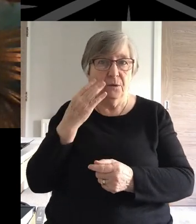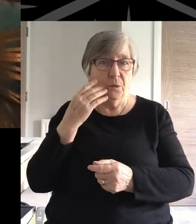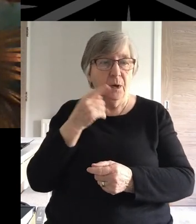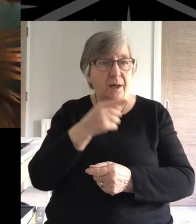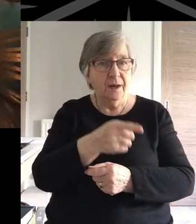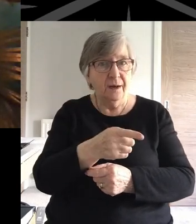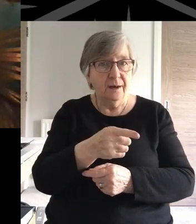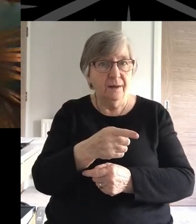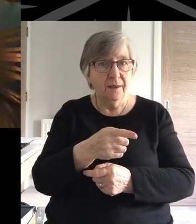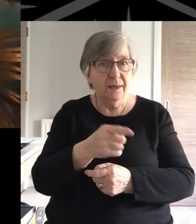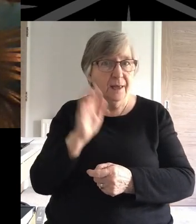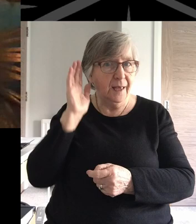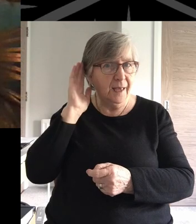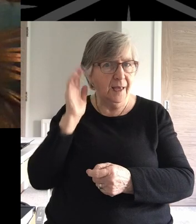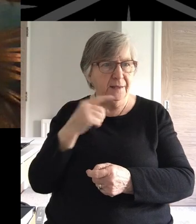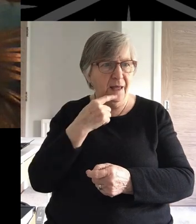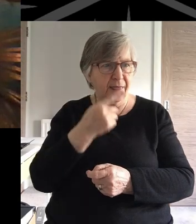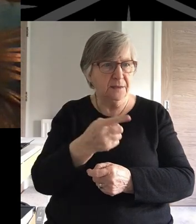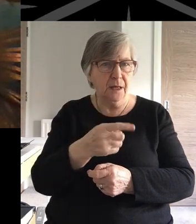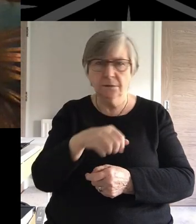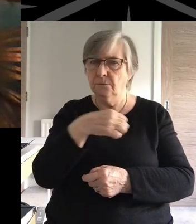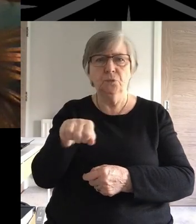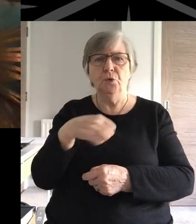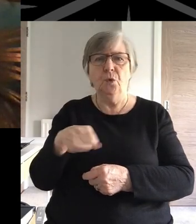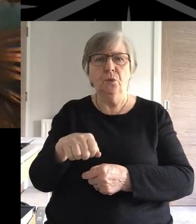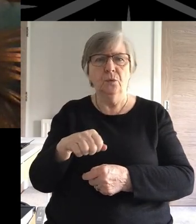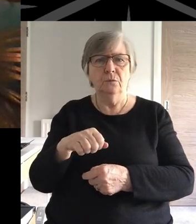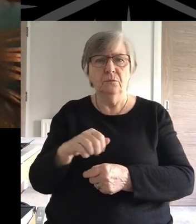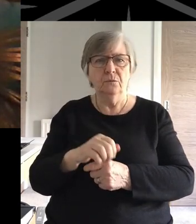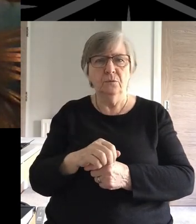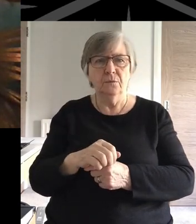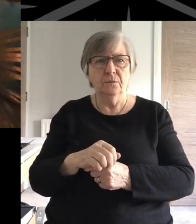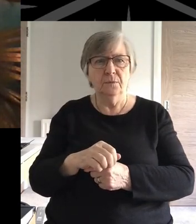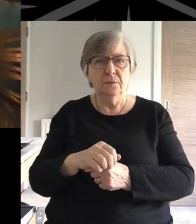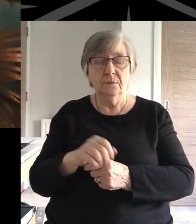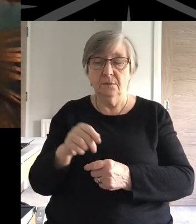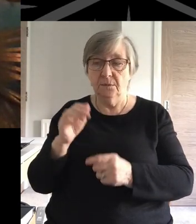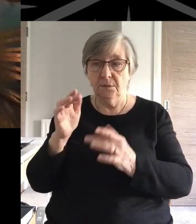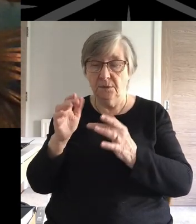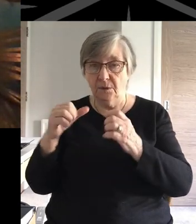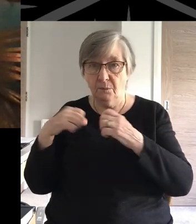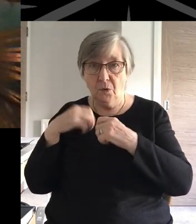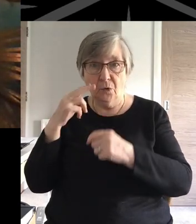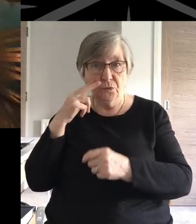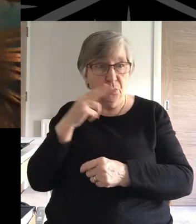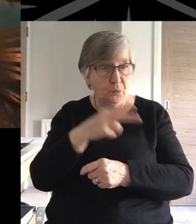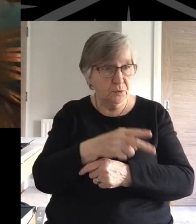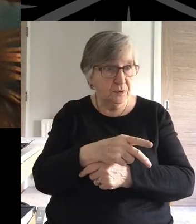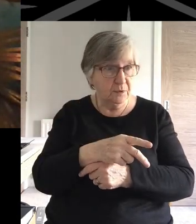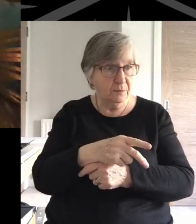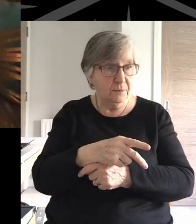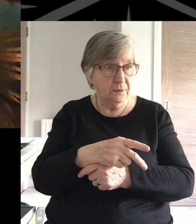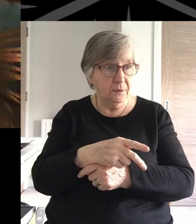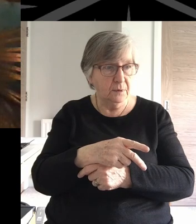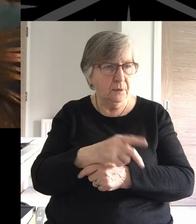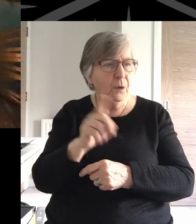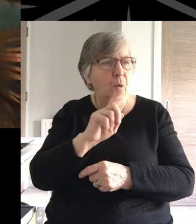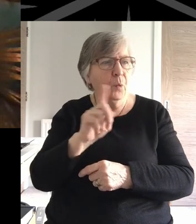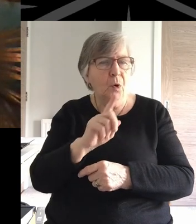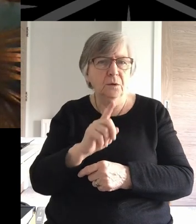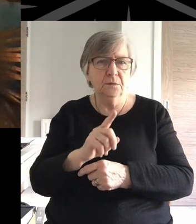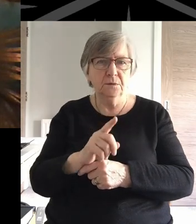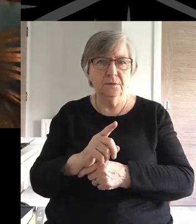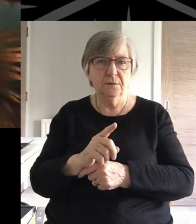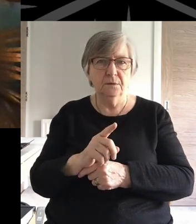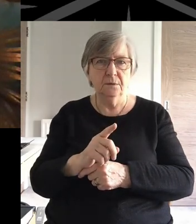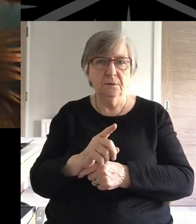And when they heard it, they said, "Certainly not." Then he looked at them and said,